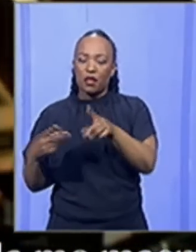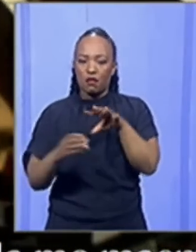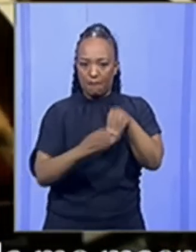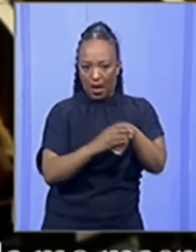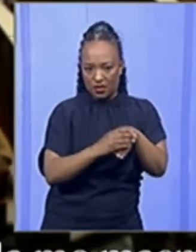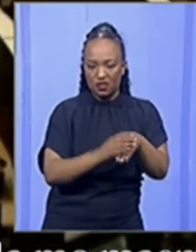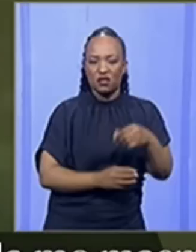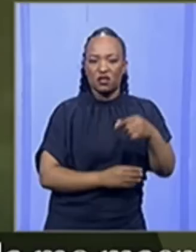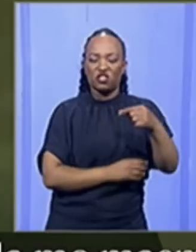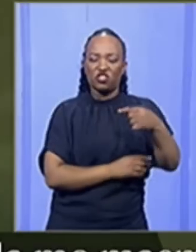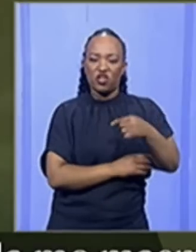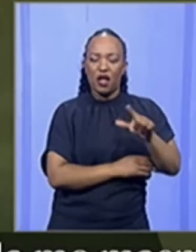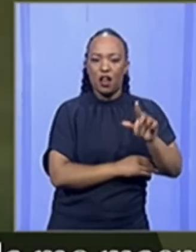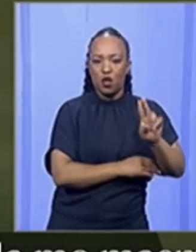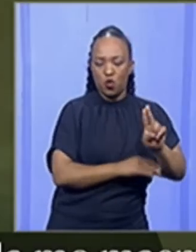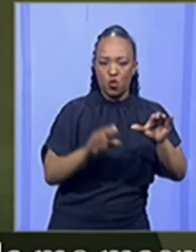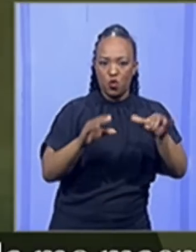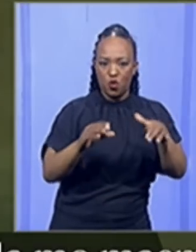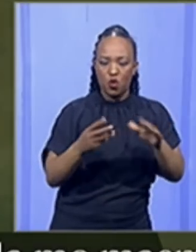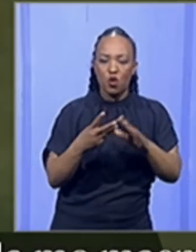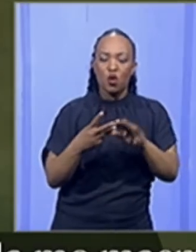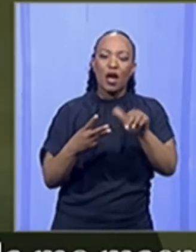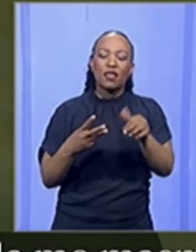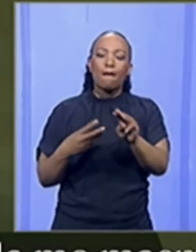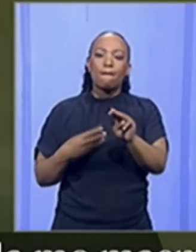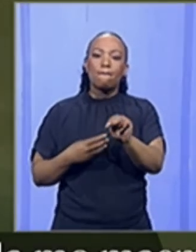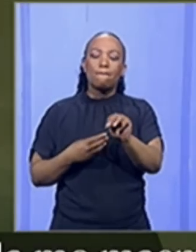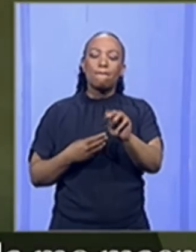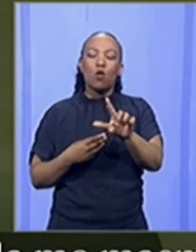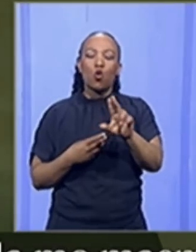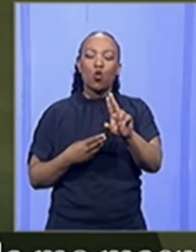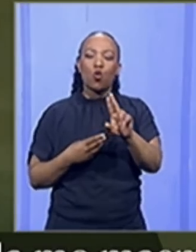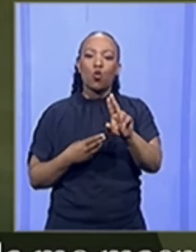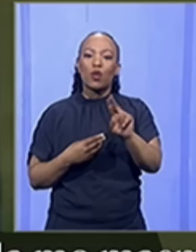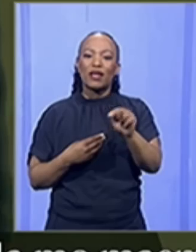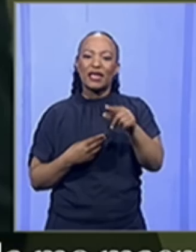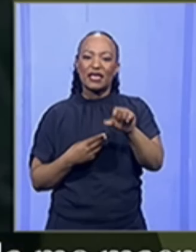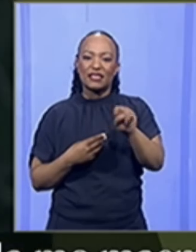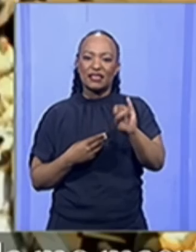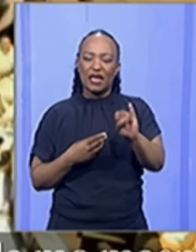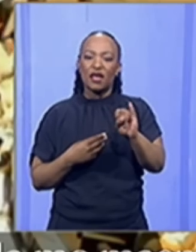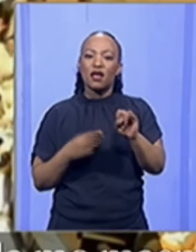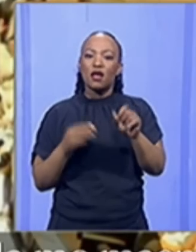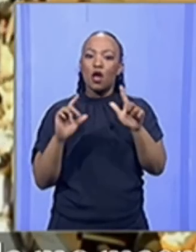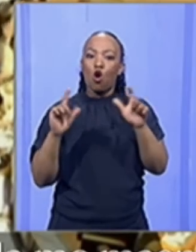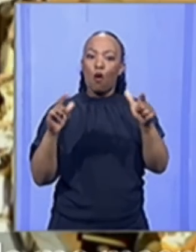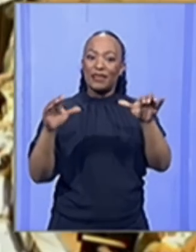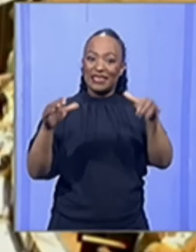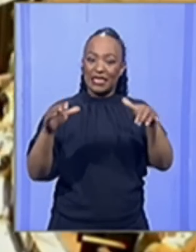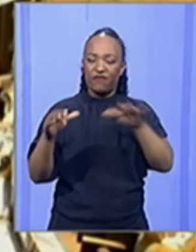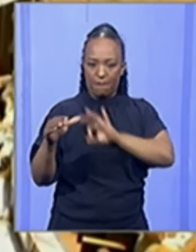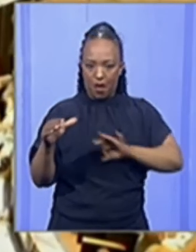Johannesburg mo molekgotla wa lekoko Mlungisi Mabazo a thapilweng jaaka tokololo ya komiti ya meyara.